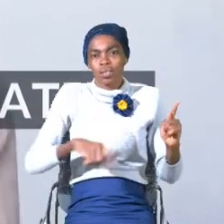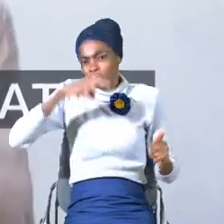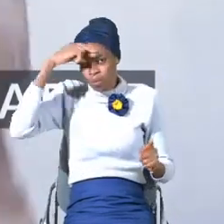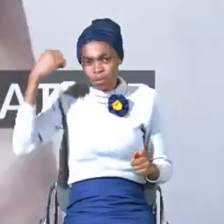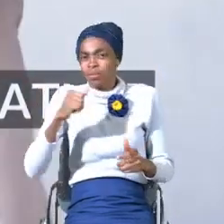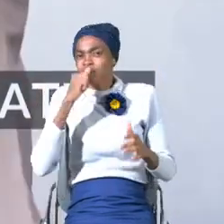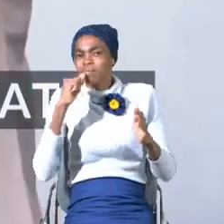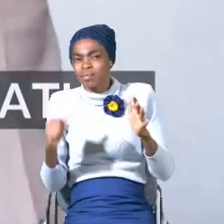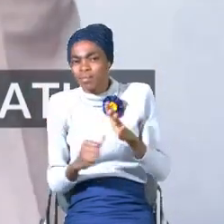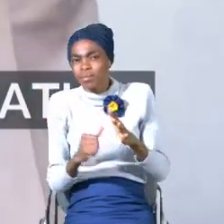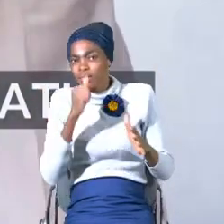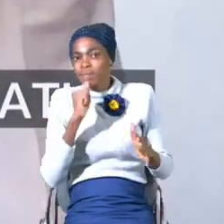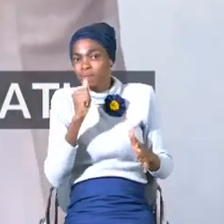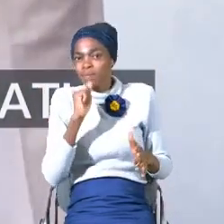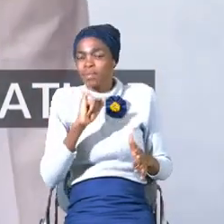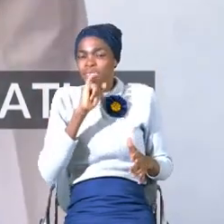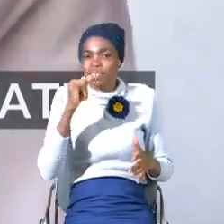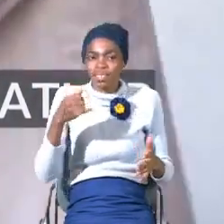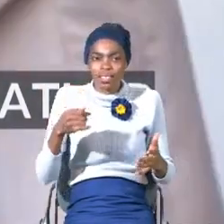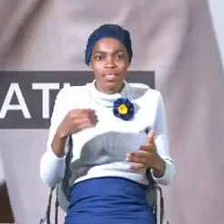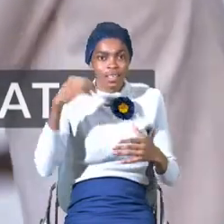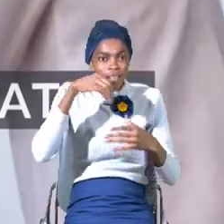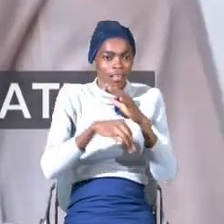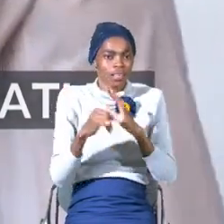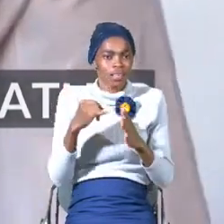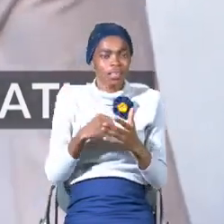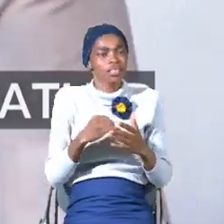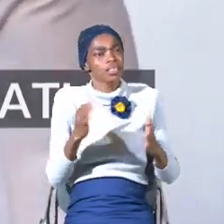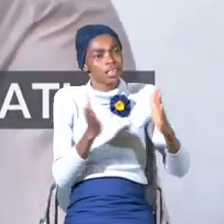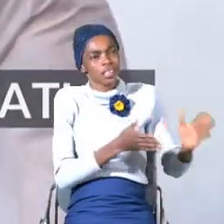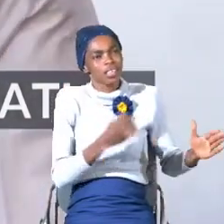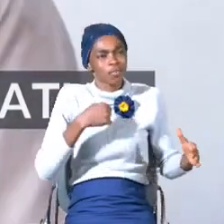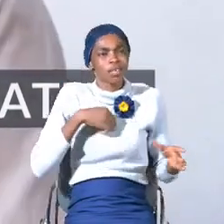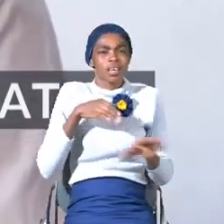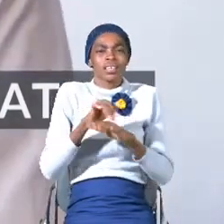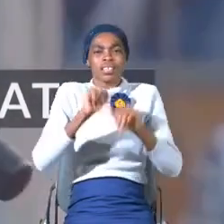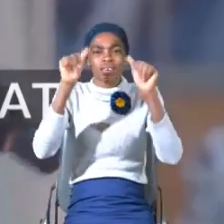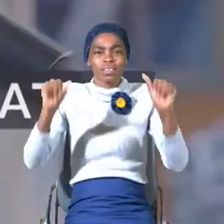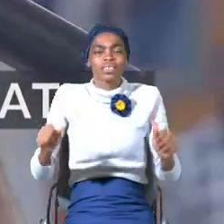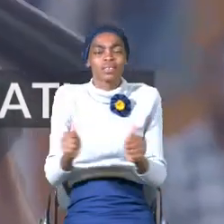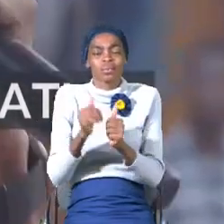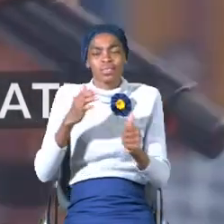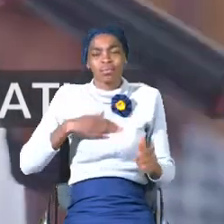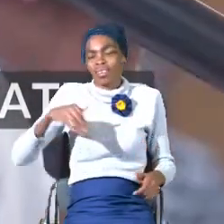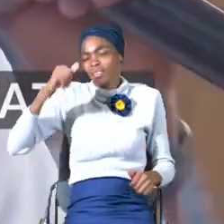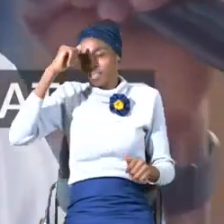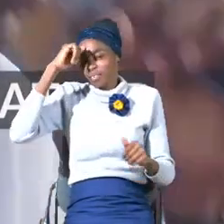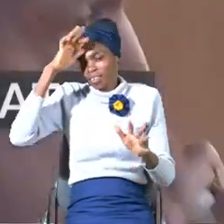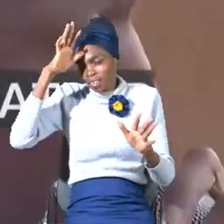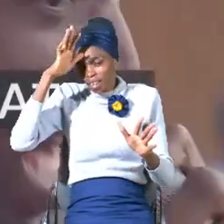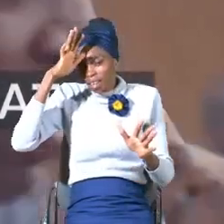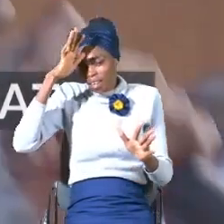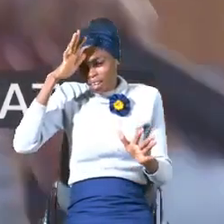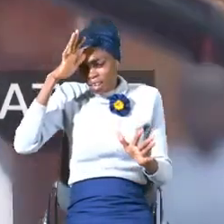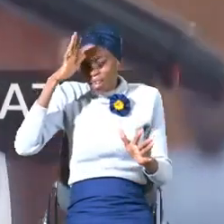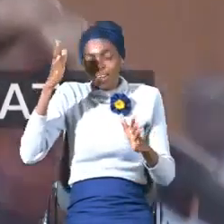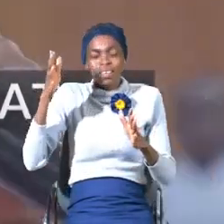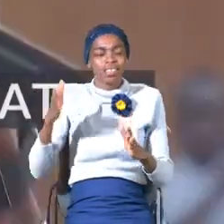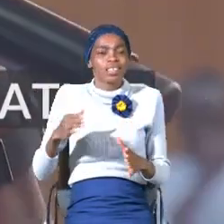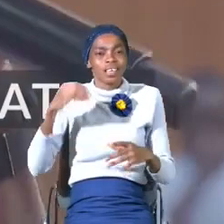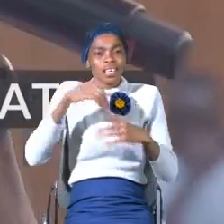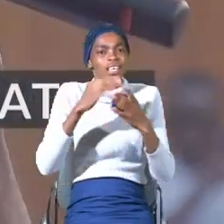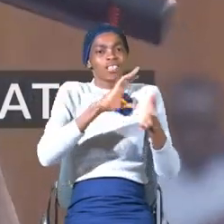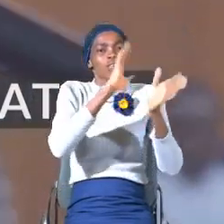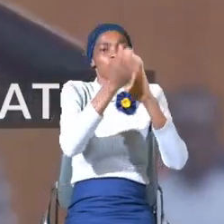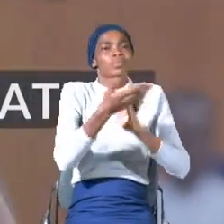is waiting. Leave me at the altar. You will show me the path of life. Ah, in your presence there is